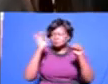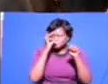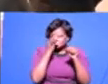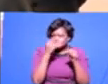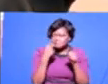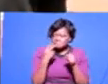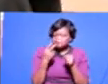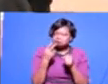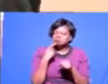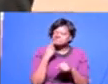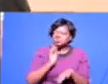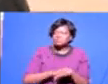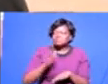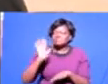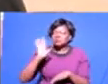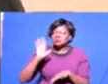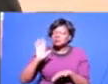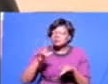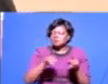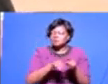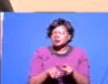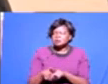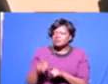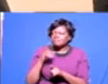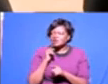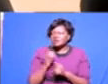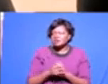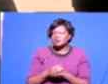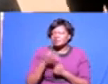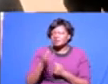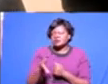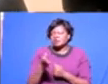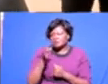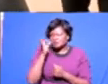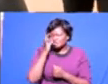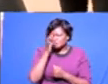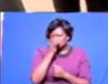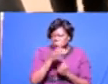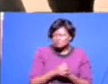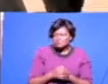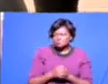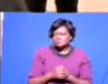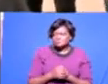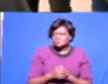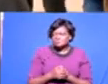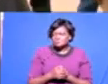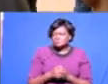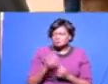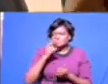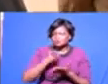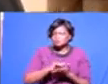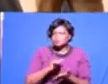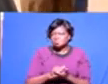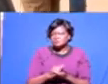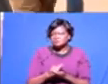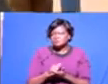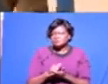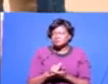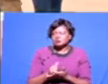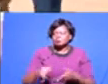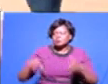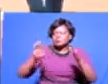off. And as a father, I will of course be there in Othaya to see that we give him a decent burial,